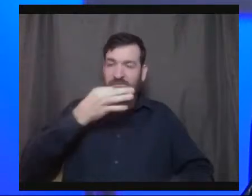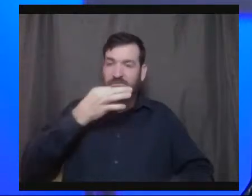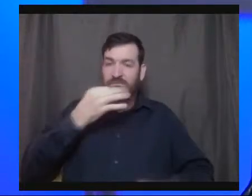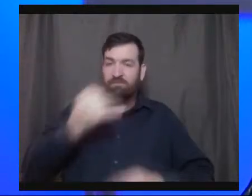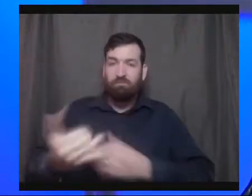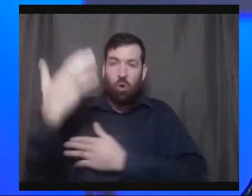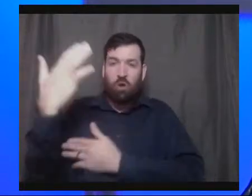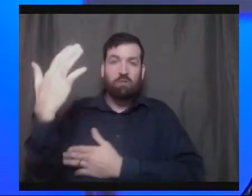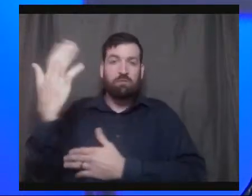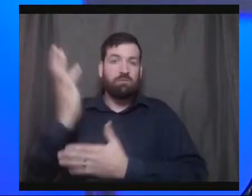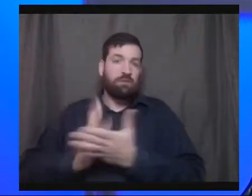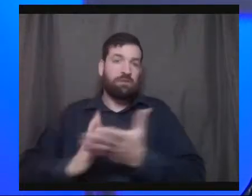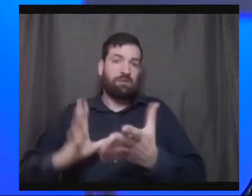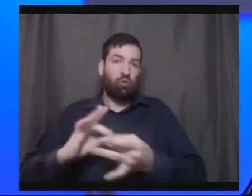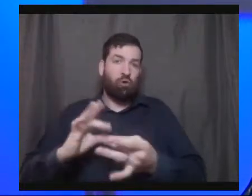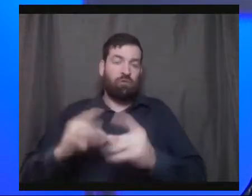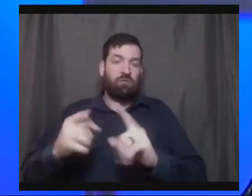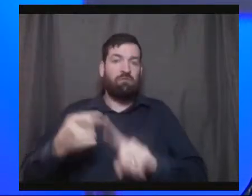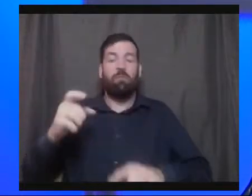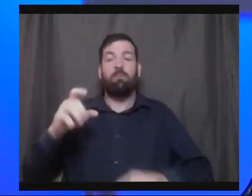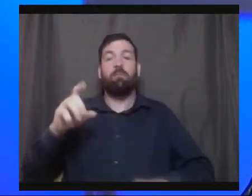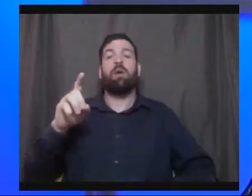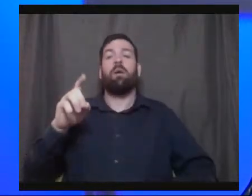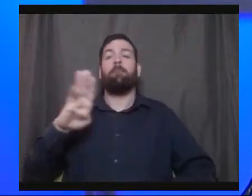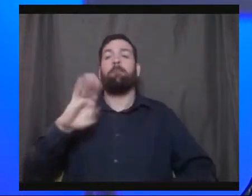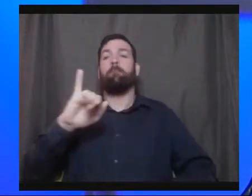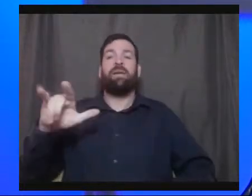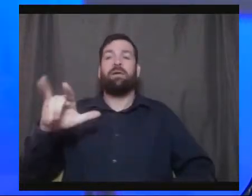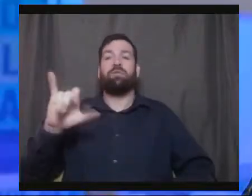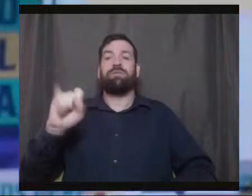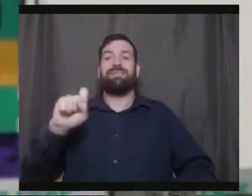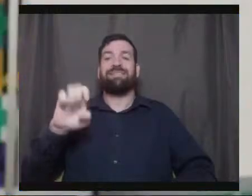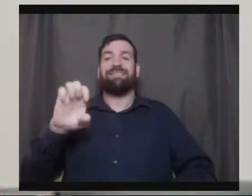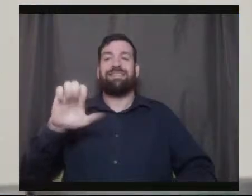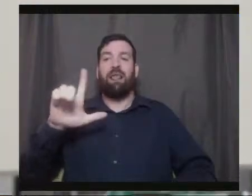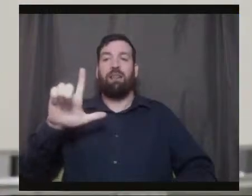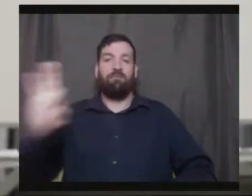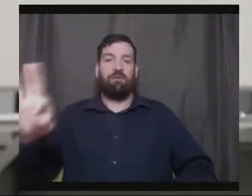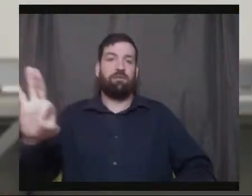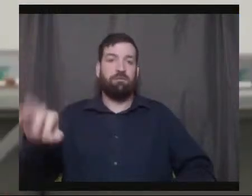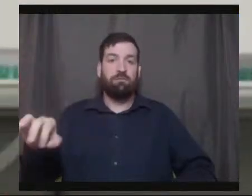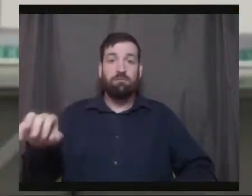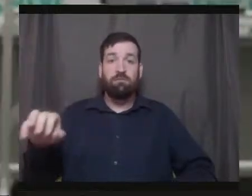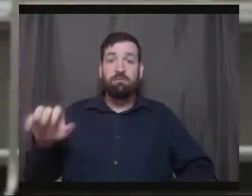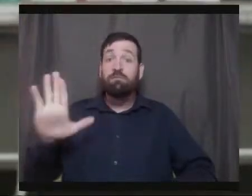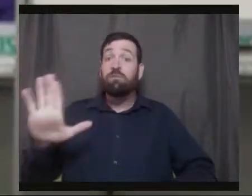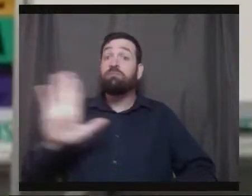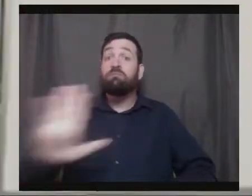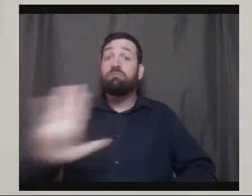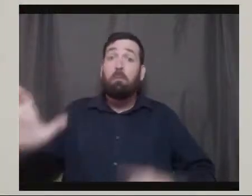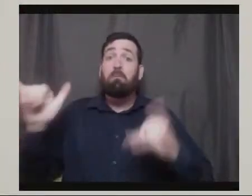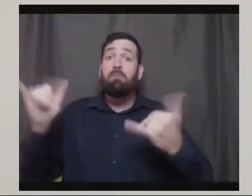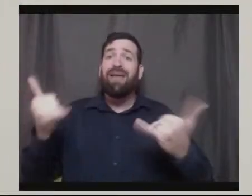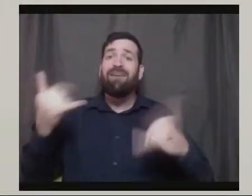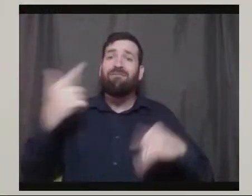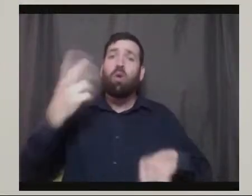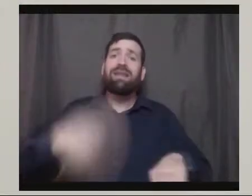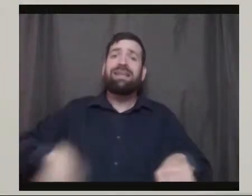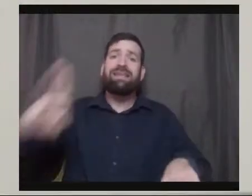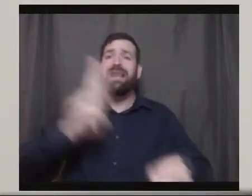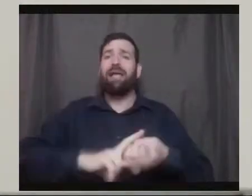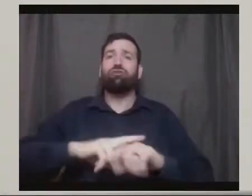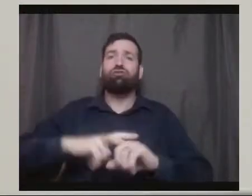words from head coach Bill Self addressing those KU Jayhawks. Men, you're playing for a national championship. All